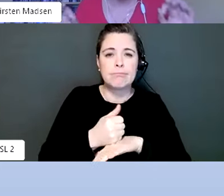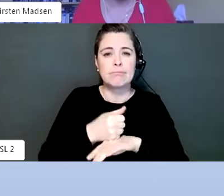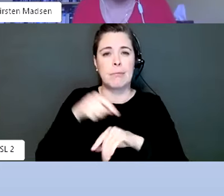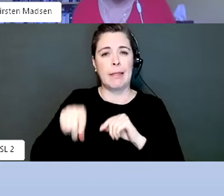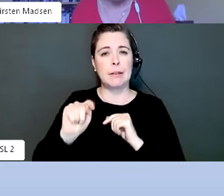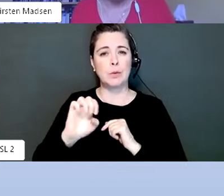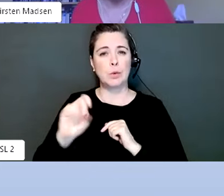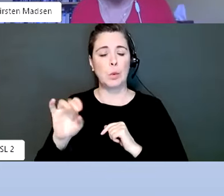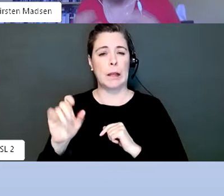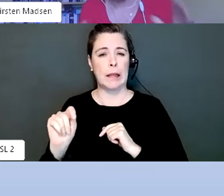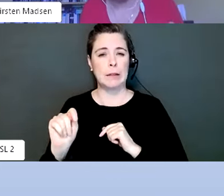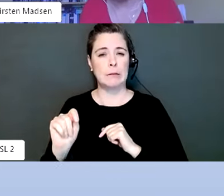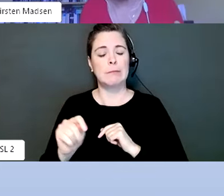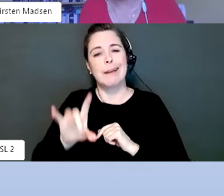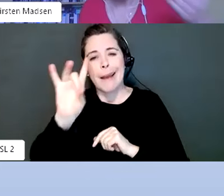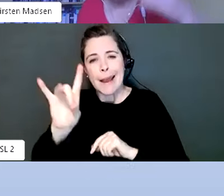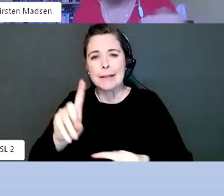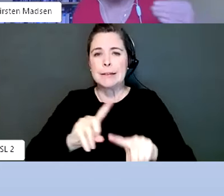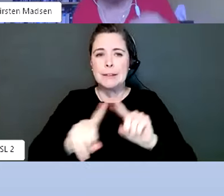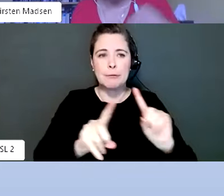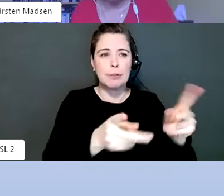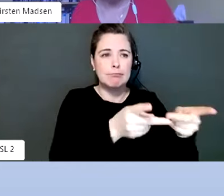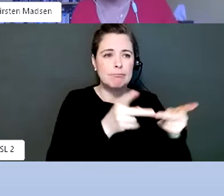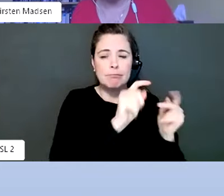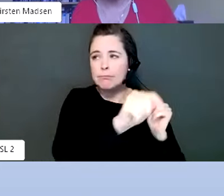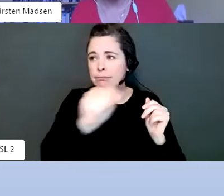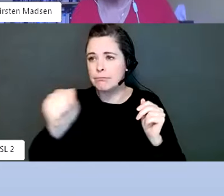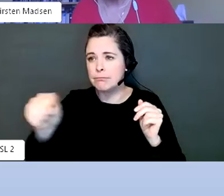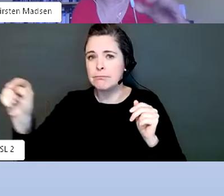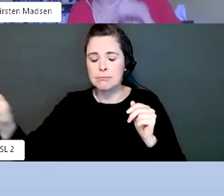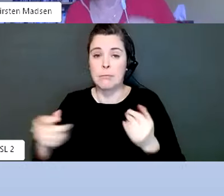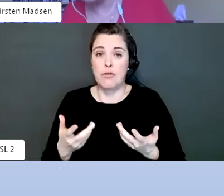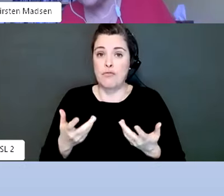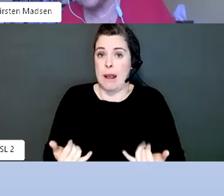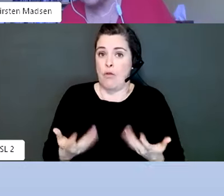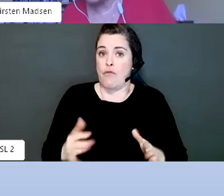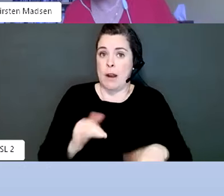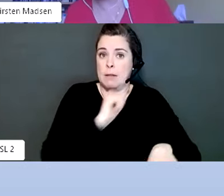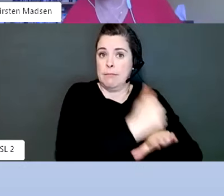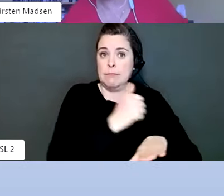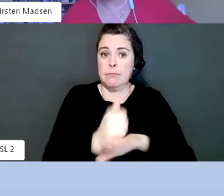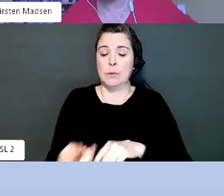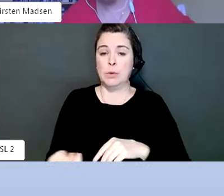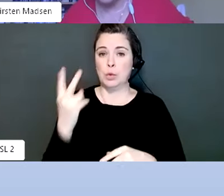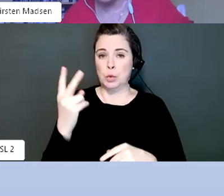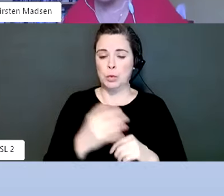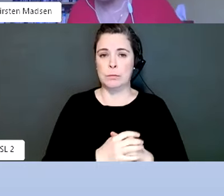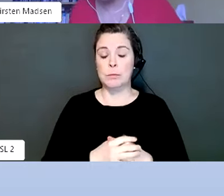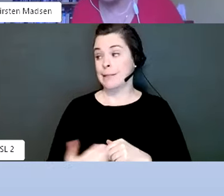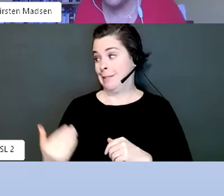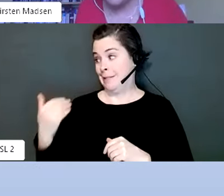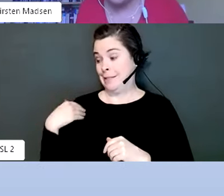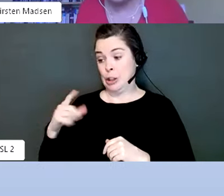the GTA and Halton. Currently, we're in 2 sites. Originally in 2020, we had hoped that it would be right across